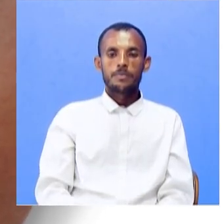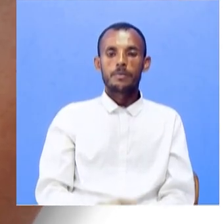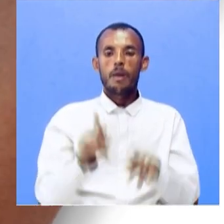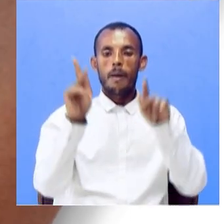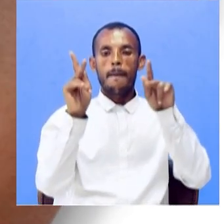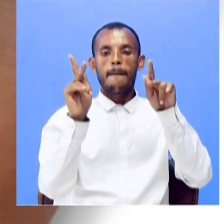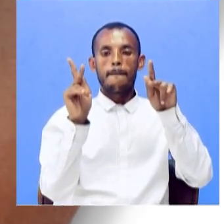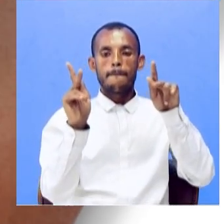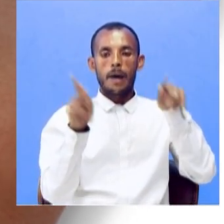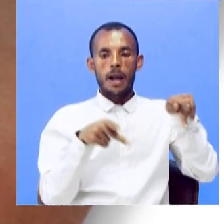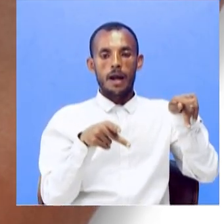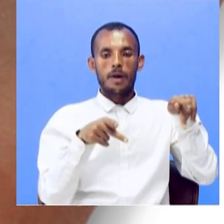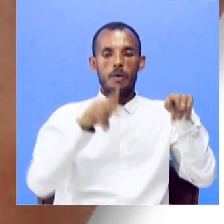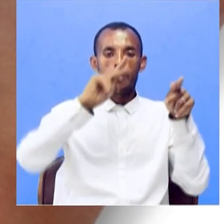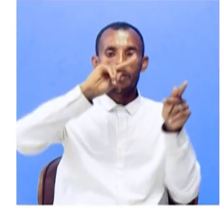parallelogram.